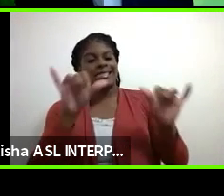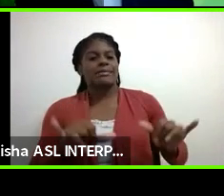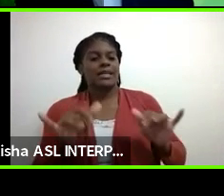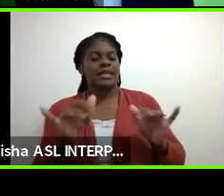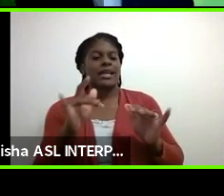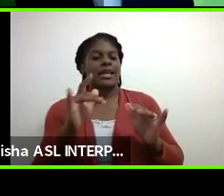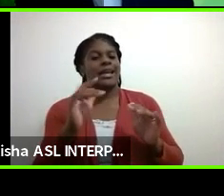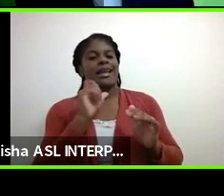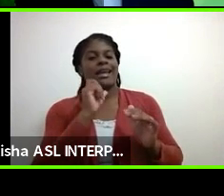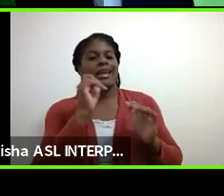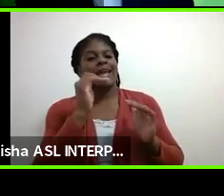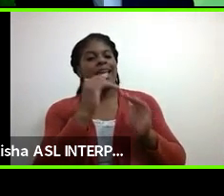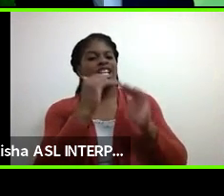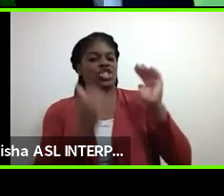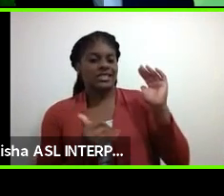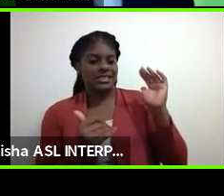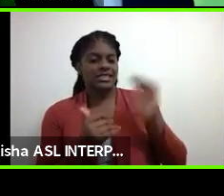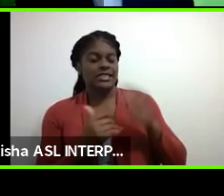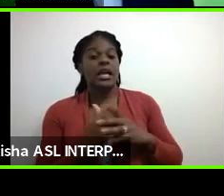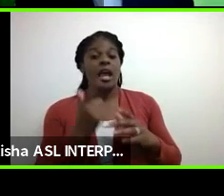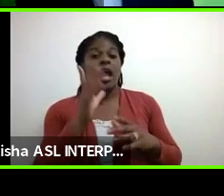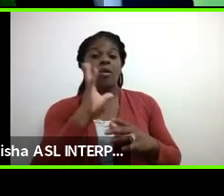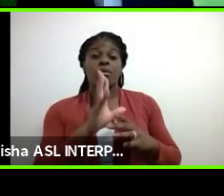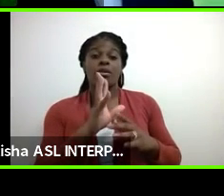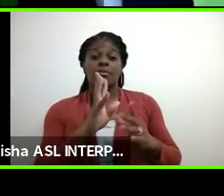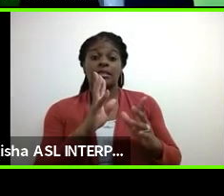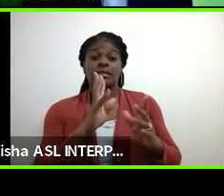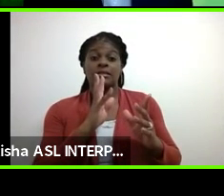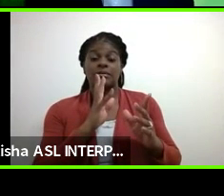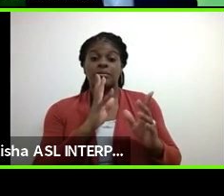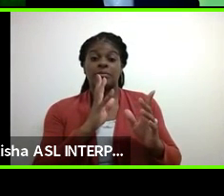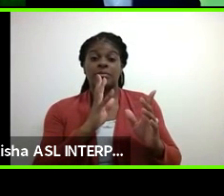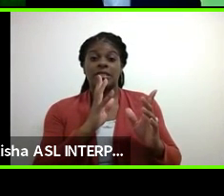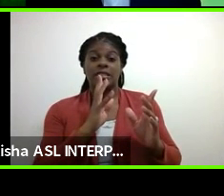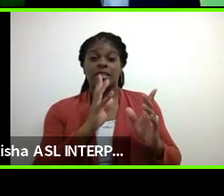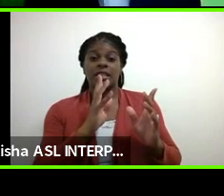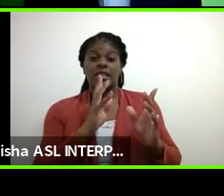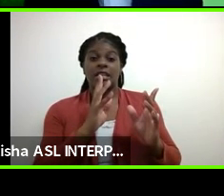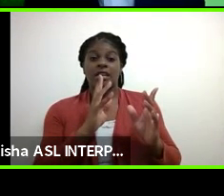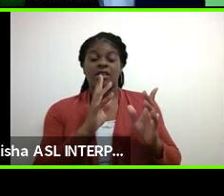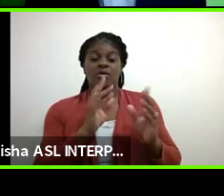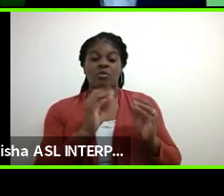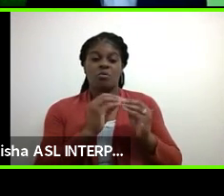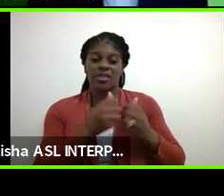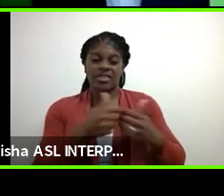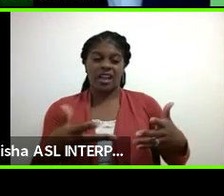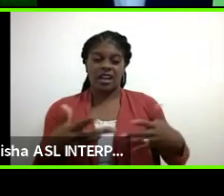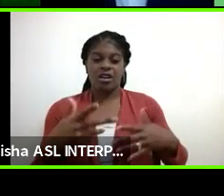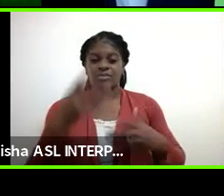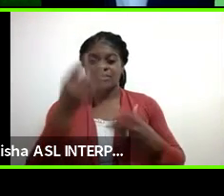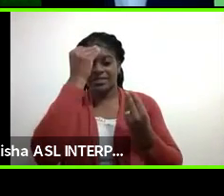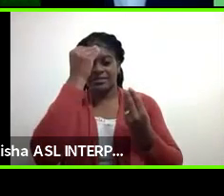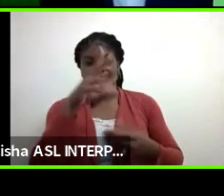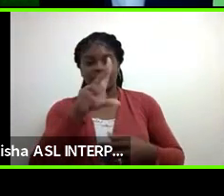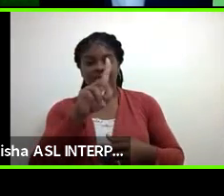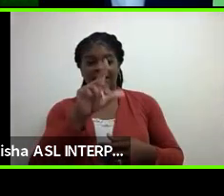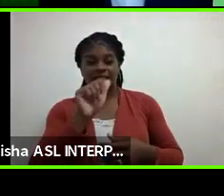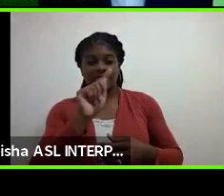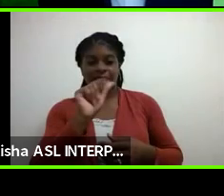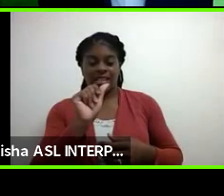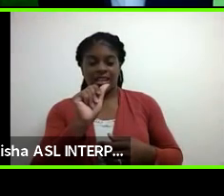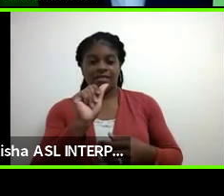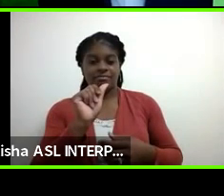but I would be speaking out of turn with no real data to support that it's worse